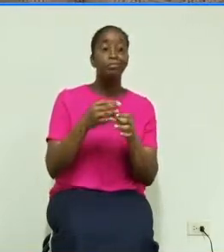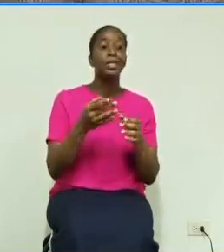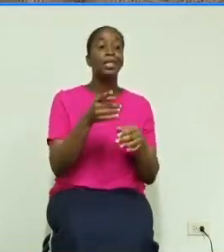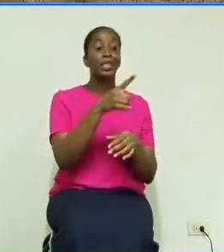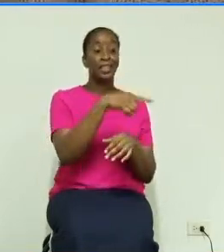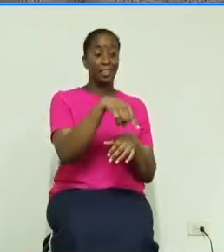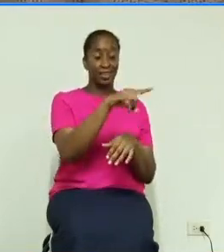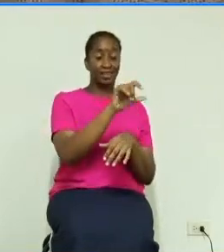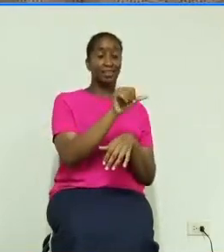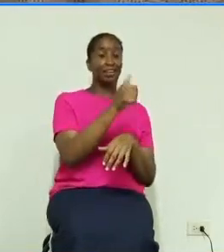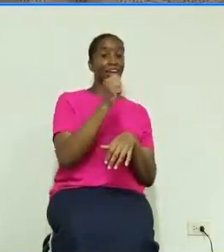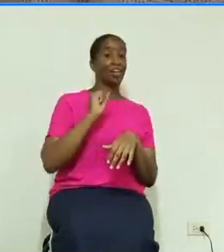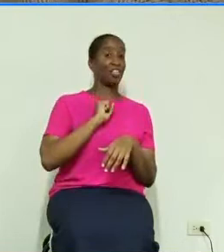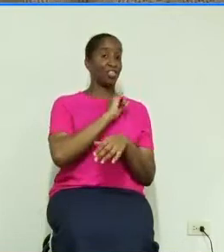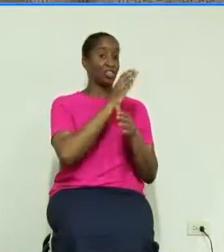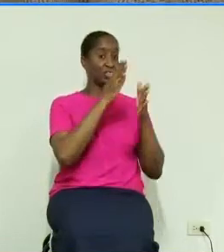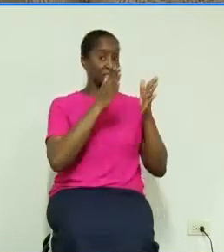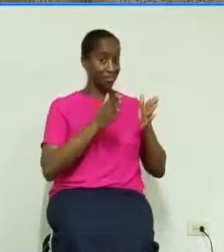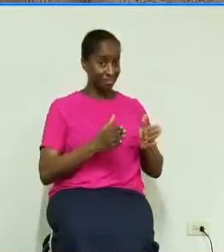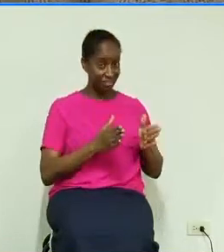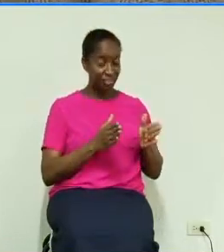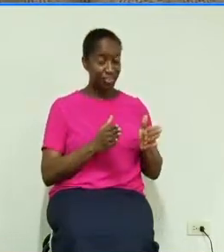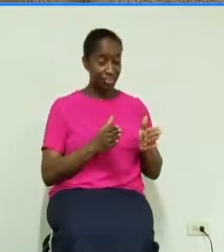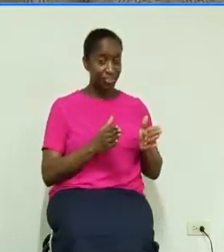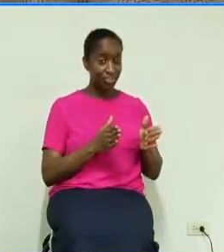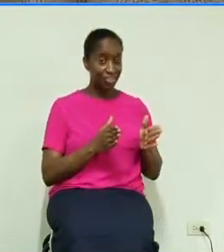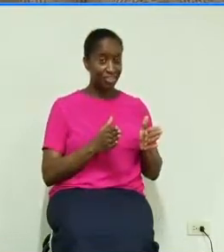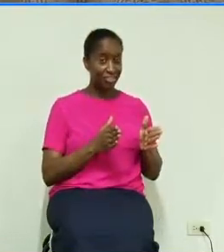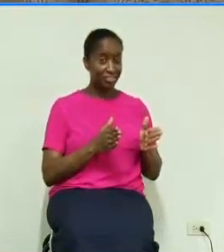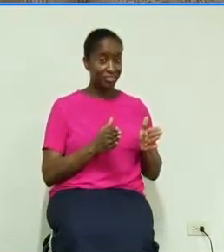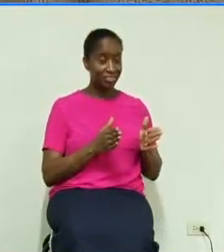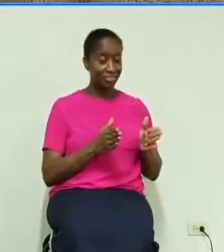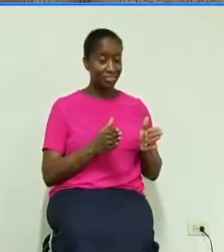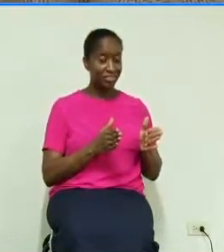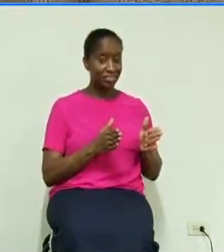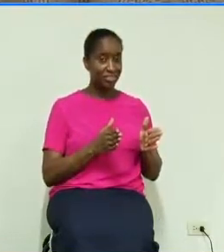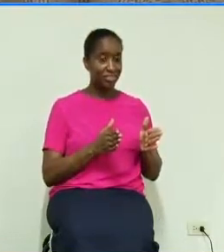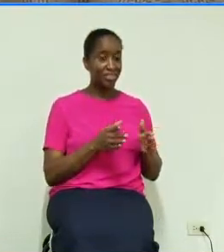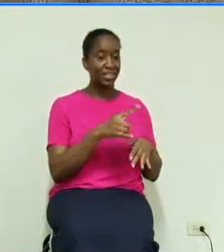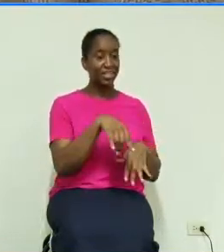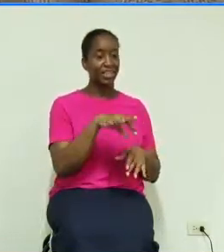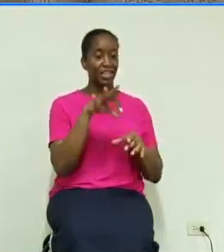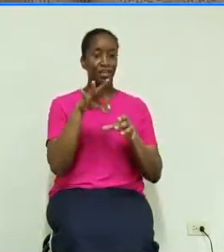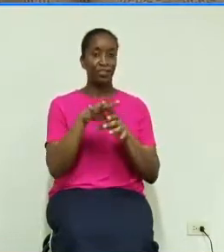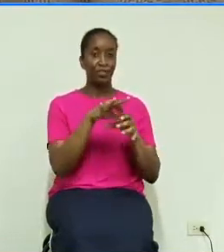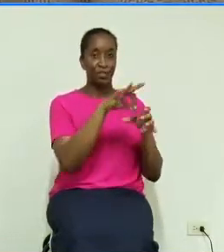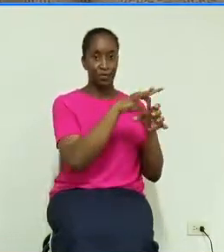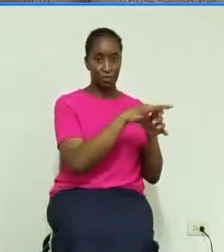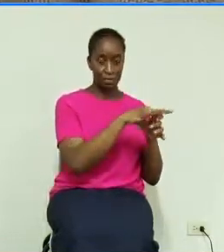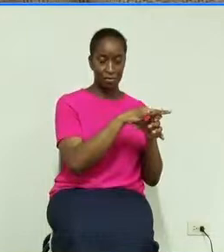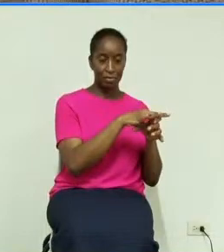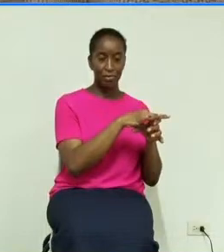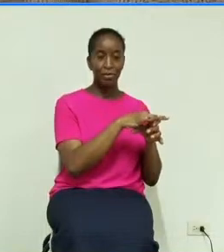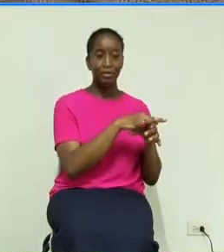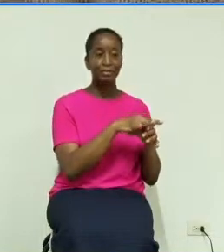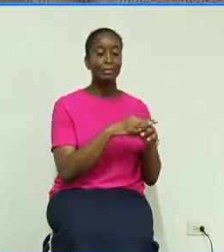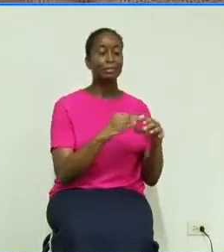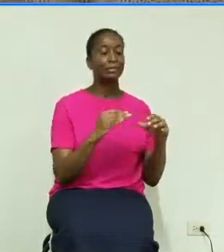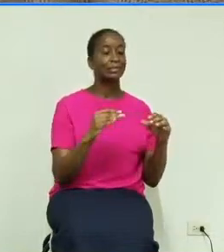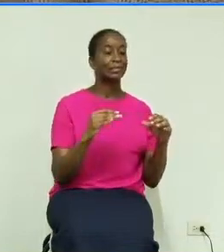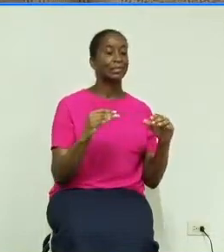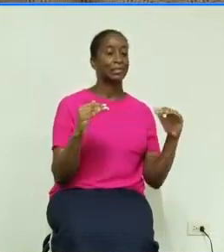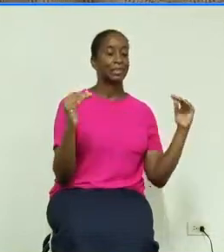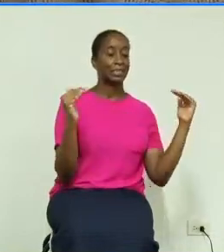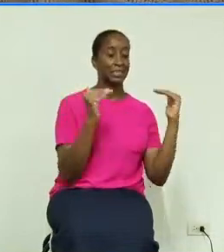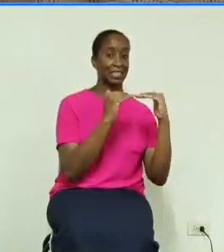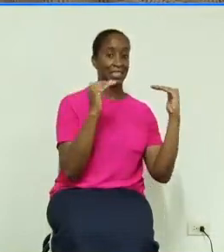tie, so the government loses that one government senator. When the House then goes